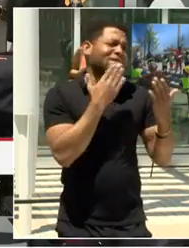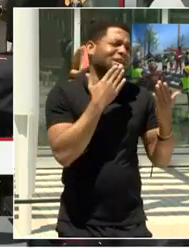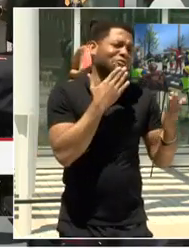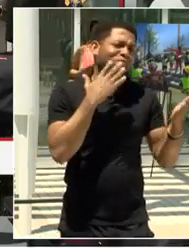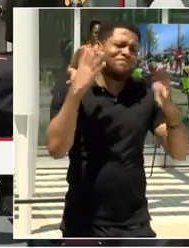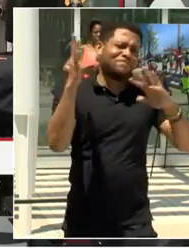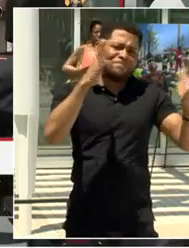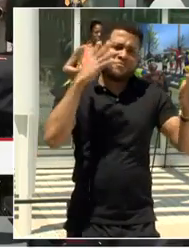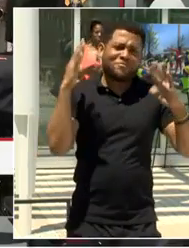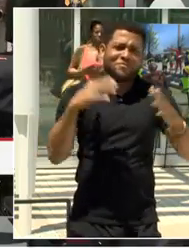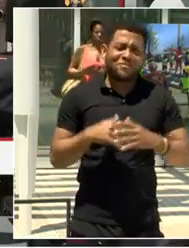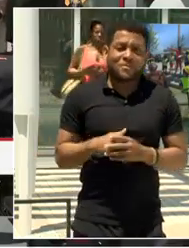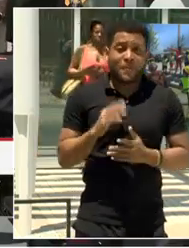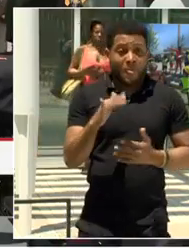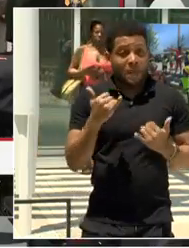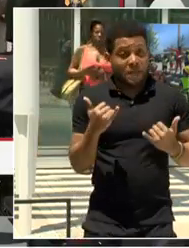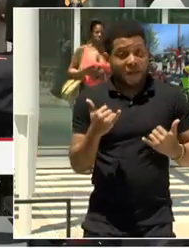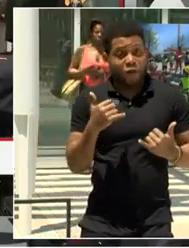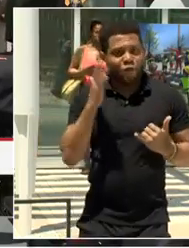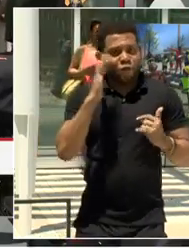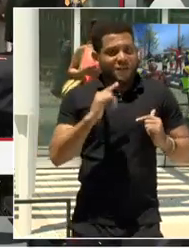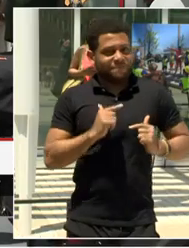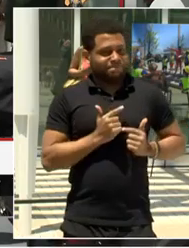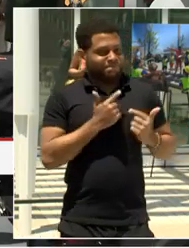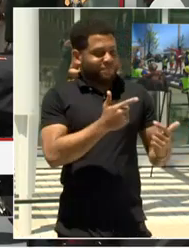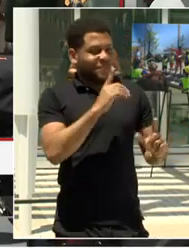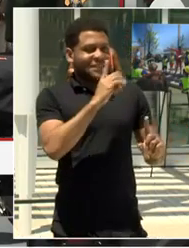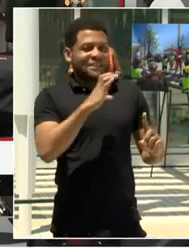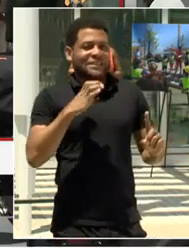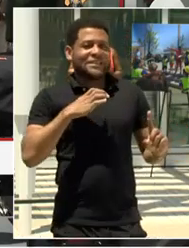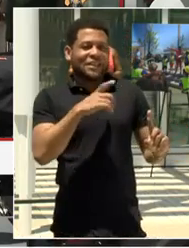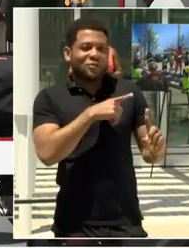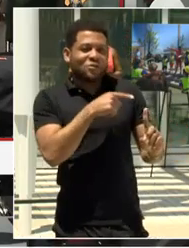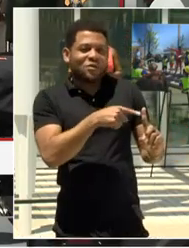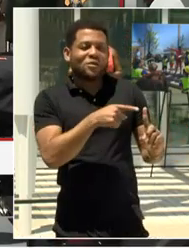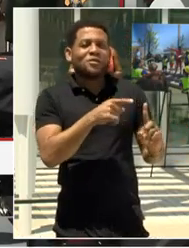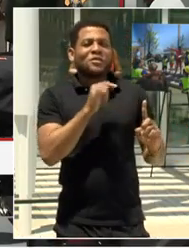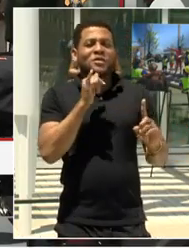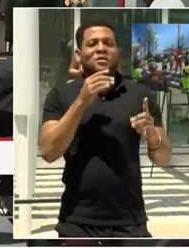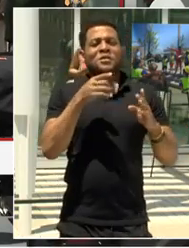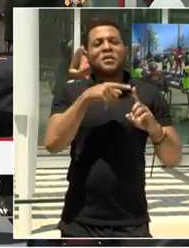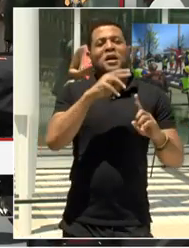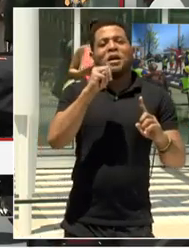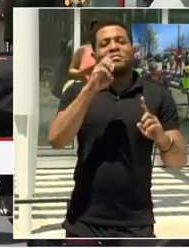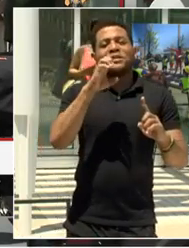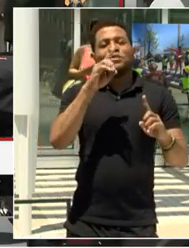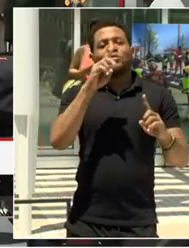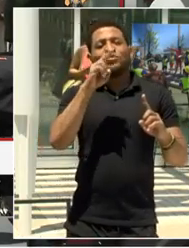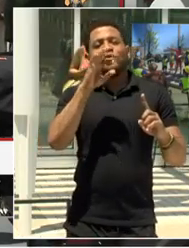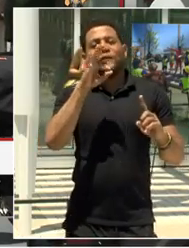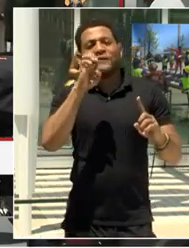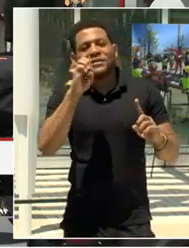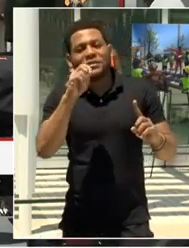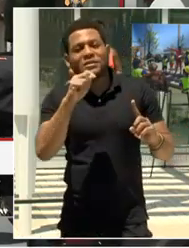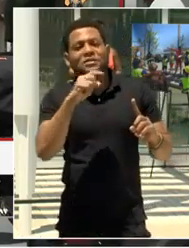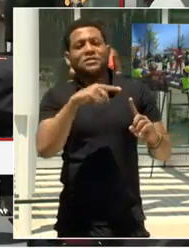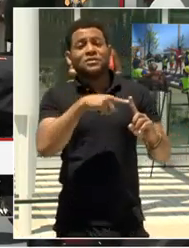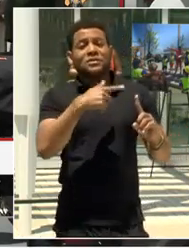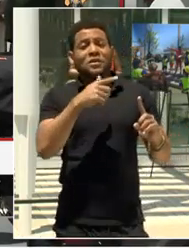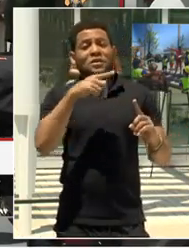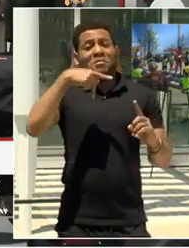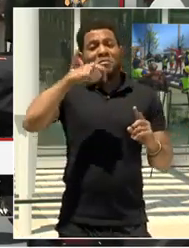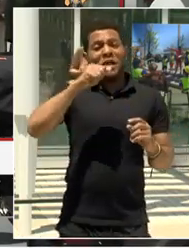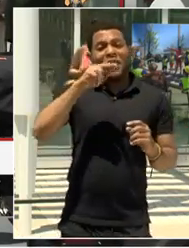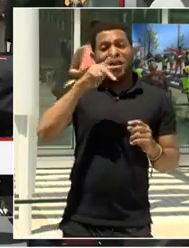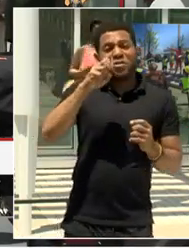hear from our council members, starting with Councilmember McDuffie, Councilmember Parker, followed by